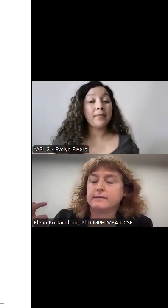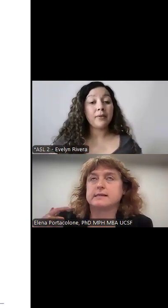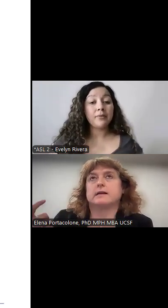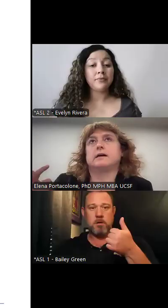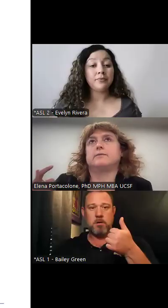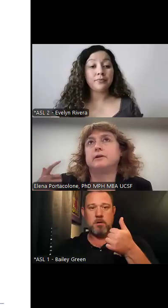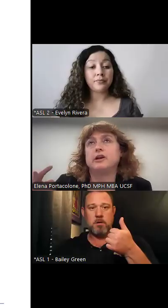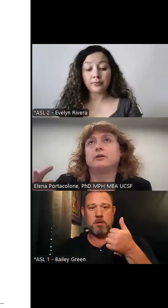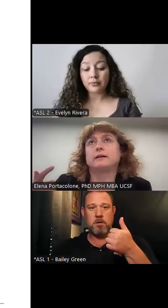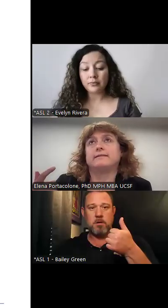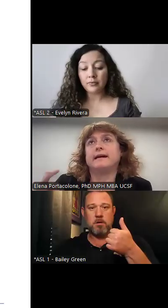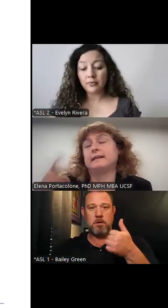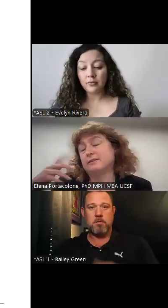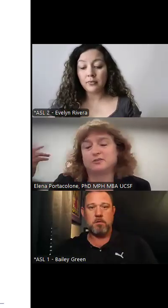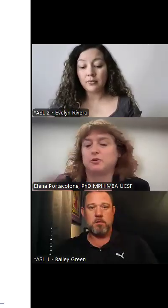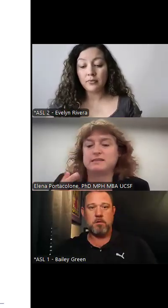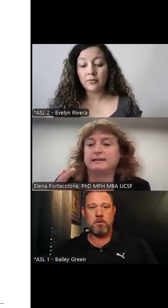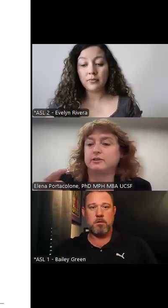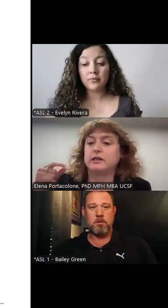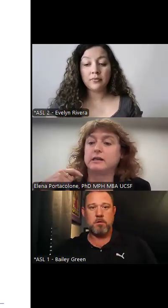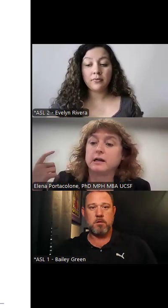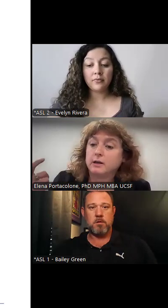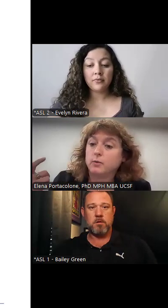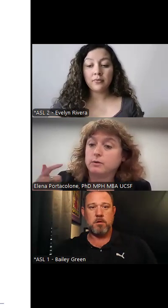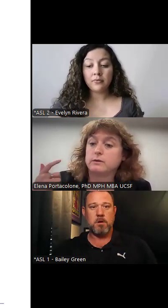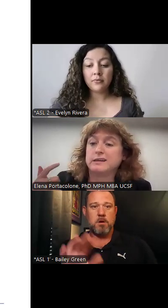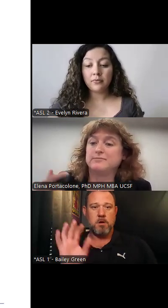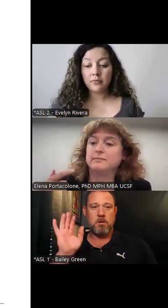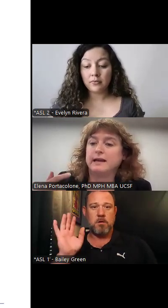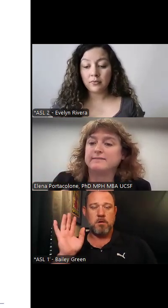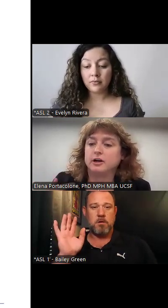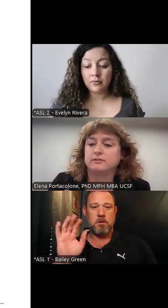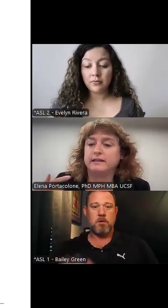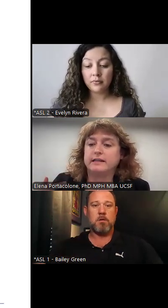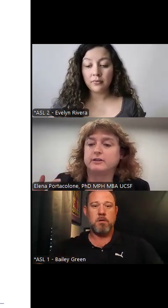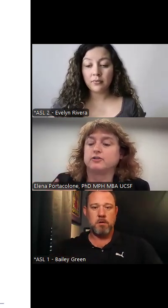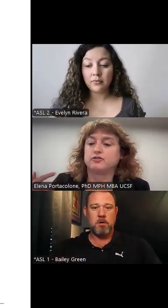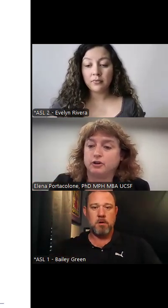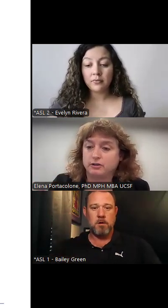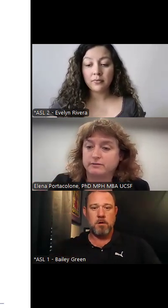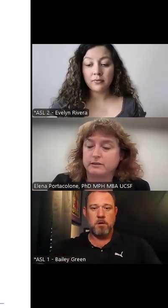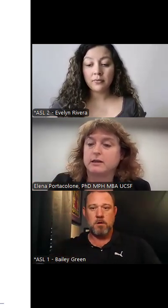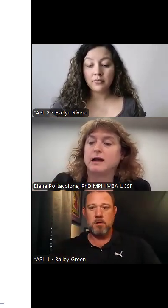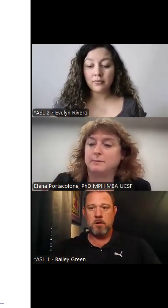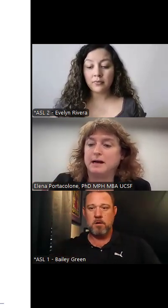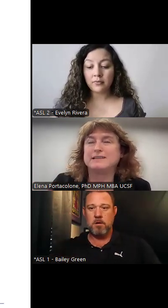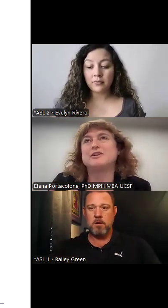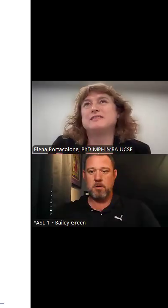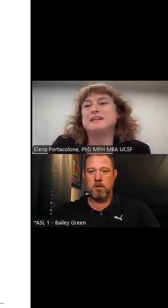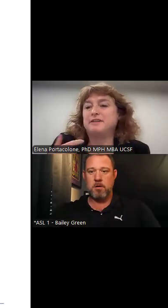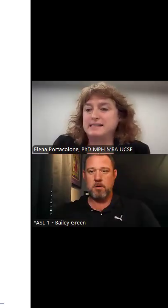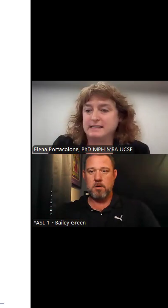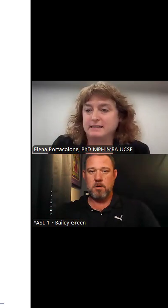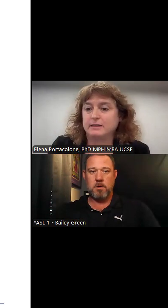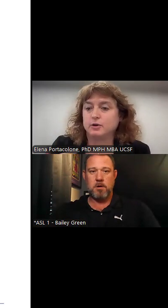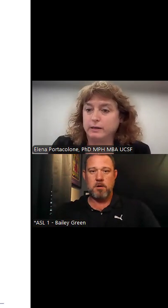There is the home care aid, and I've got quotes that are not here. They're not really concerned about, they're not